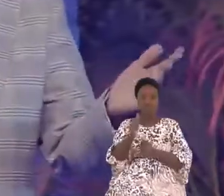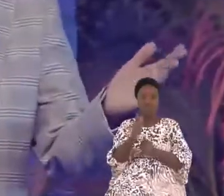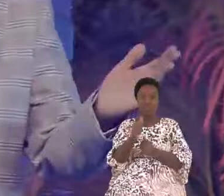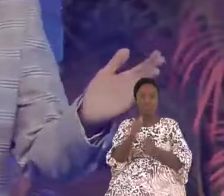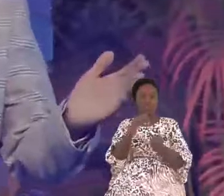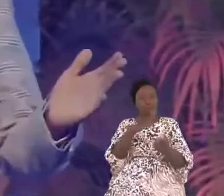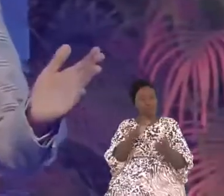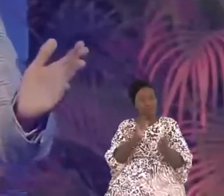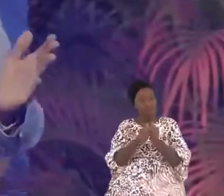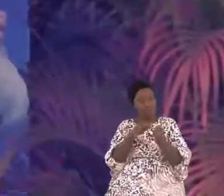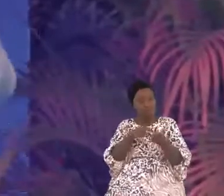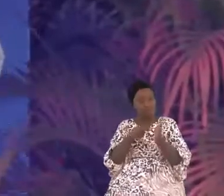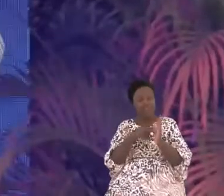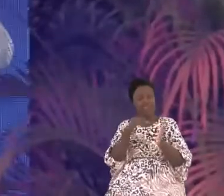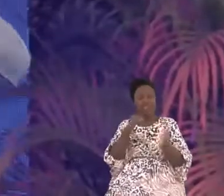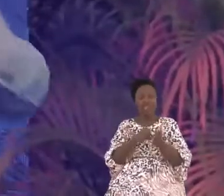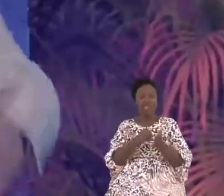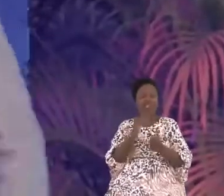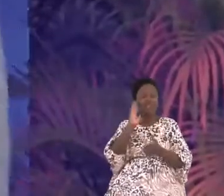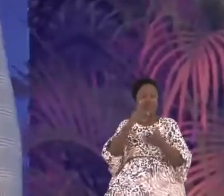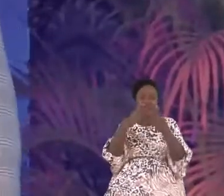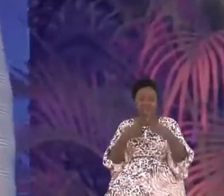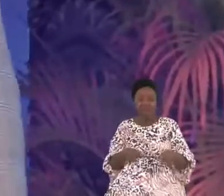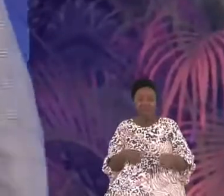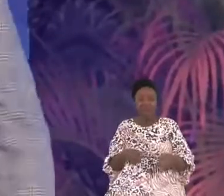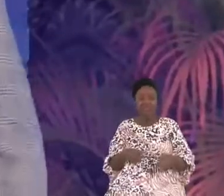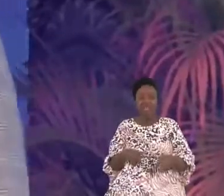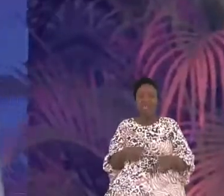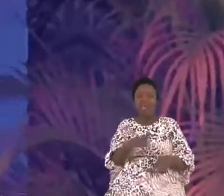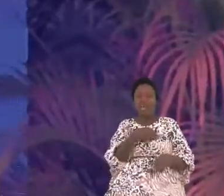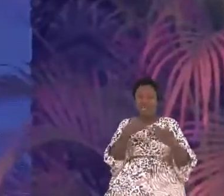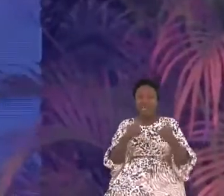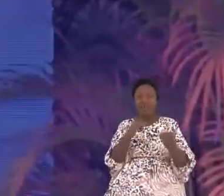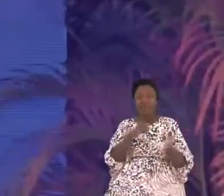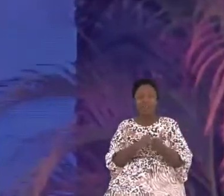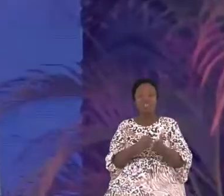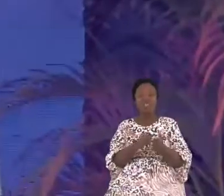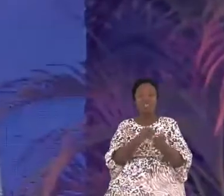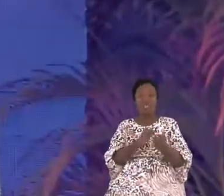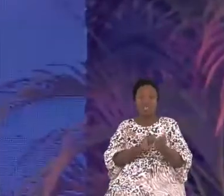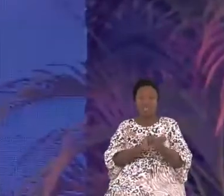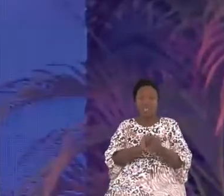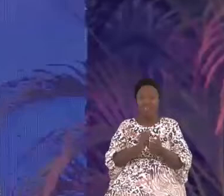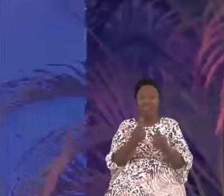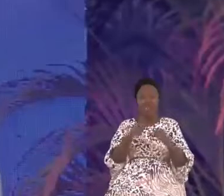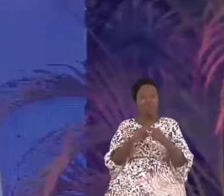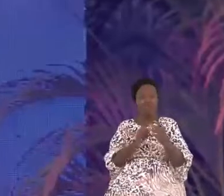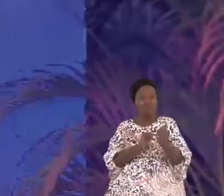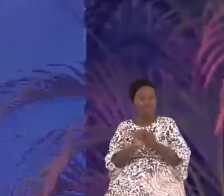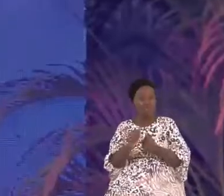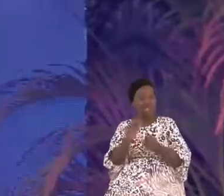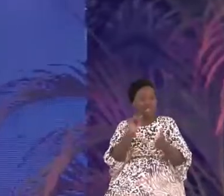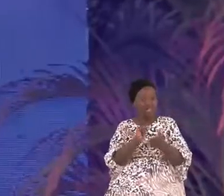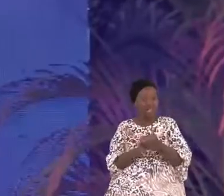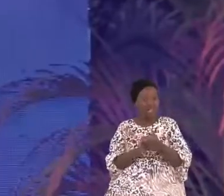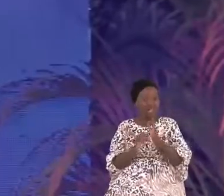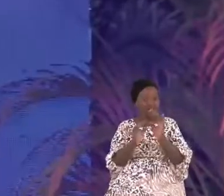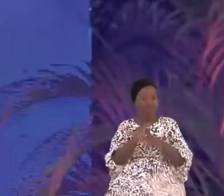it came to pass that if a serpent had beaten